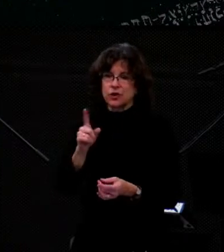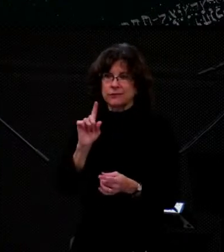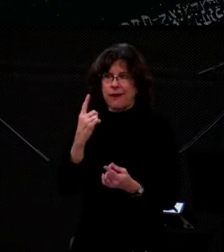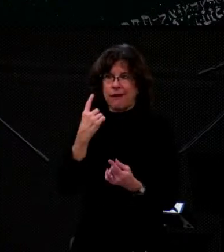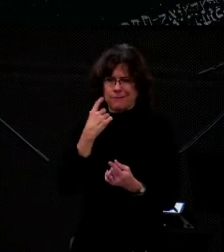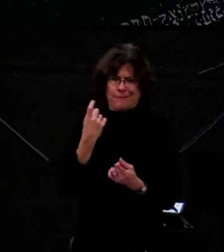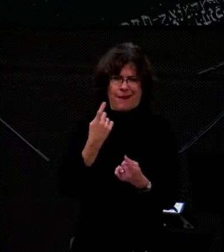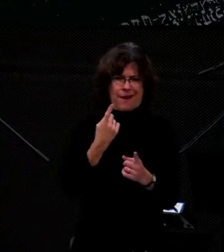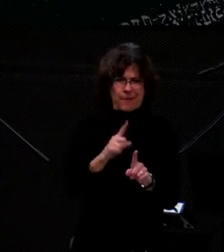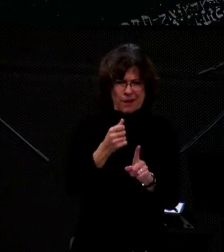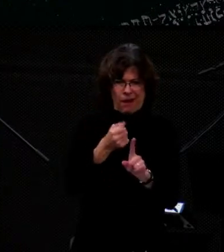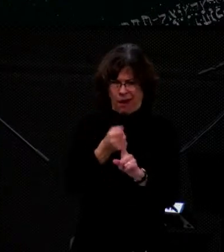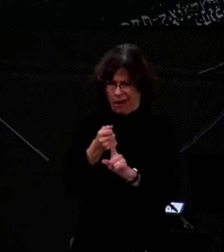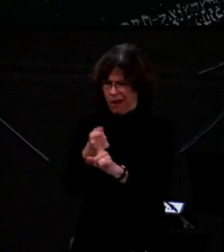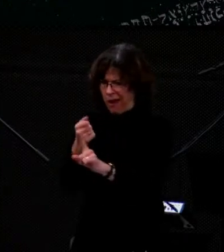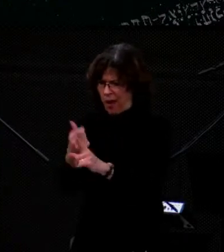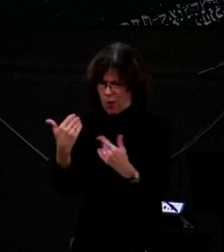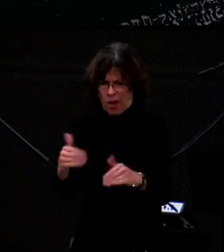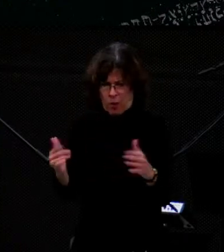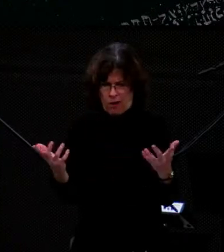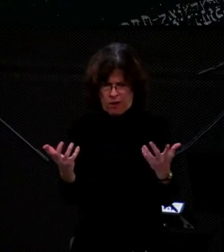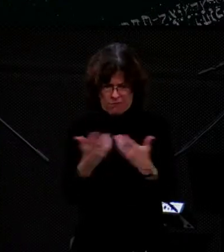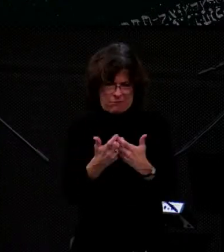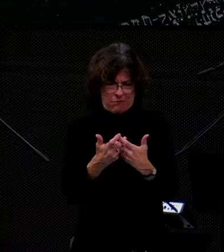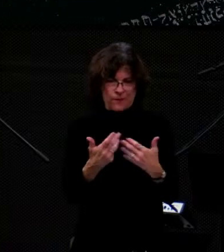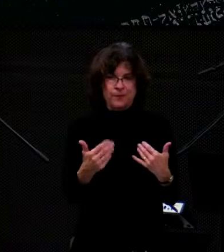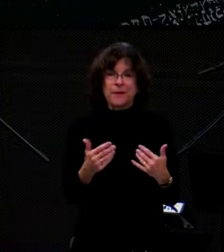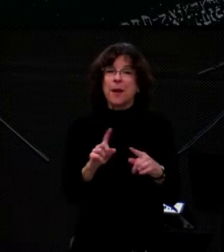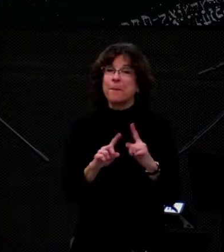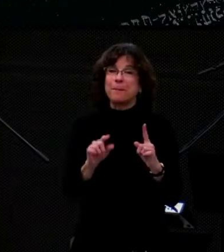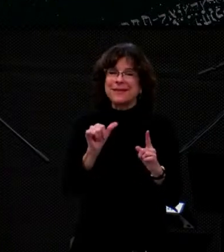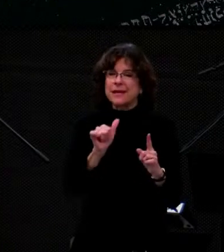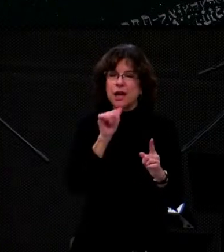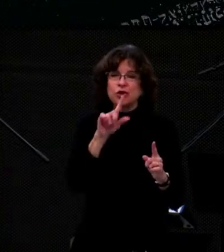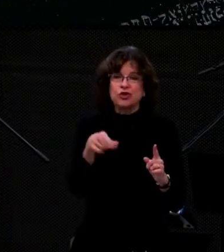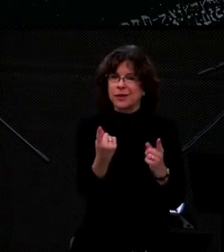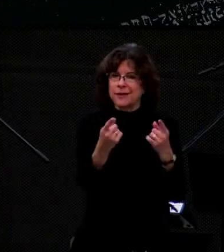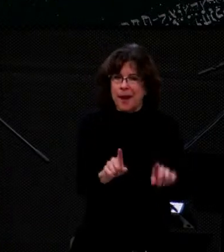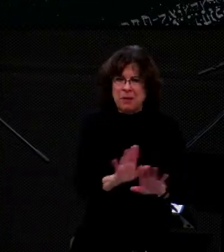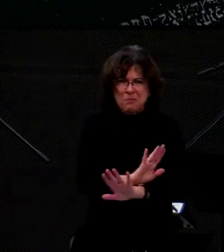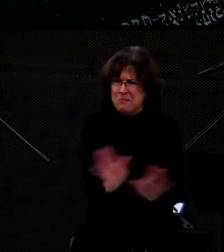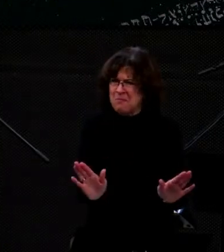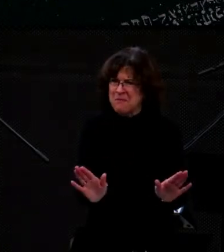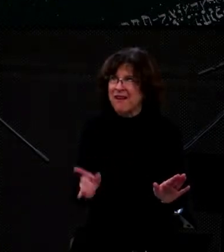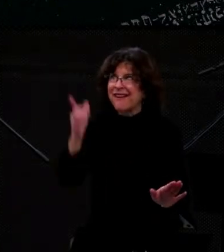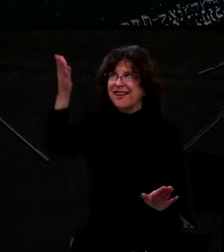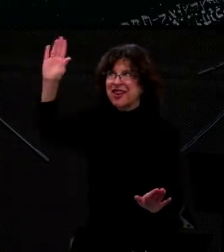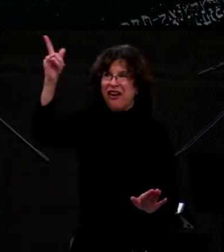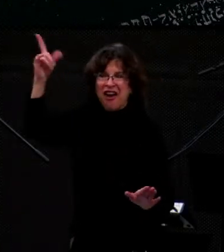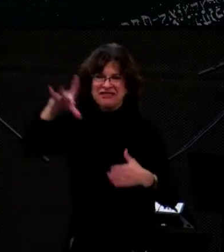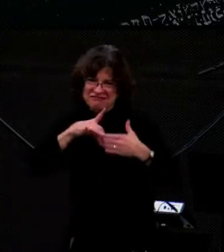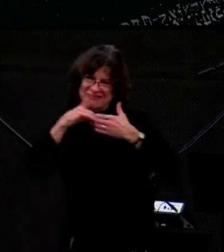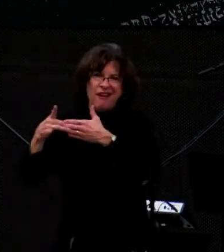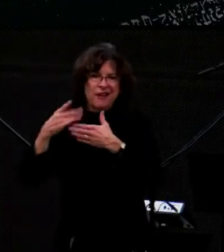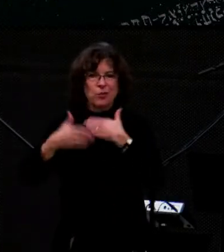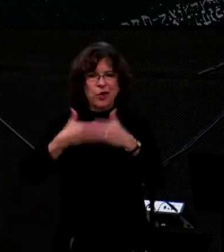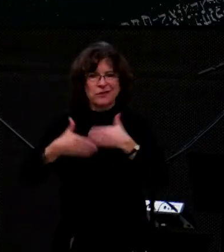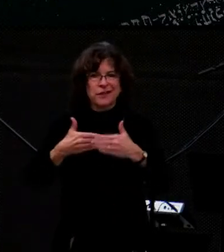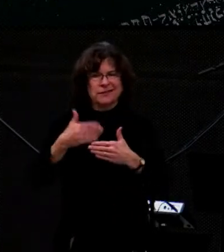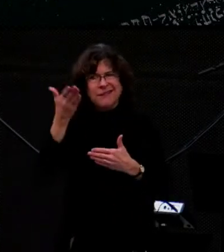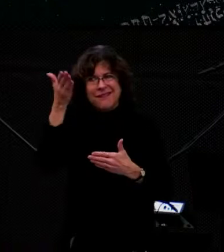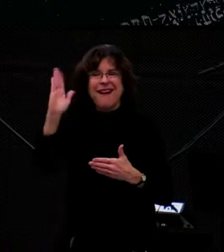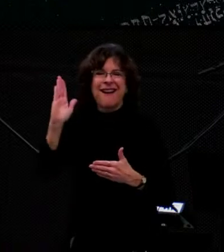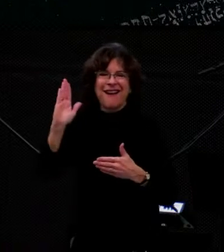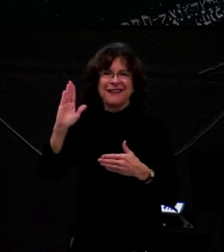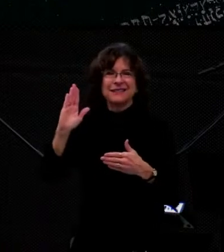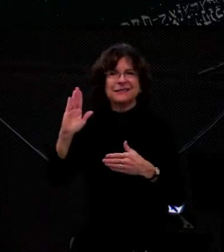know that these coincidences are nothing less than the providential hand of God guiding the process and fulfilling